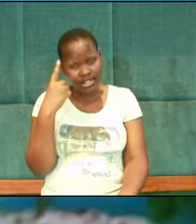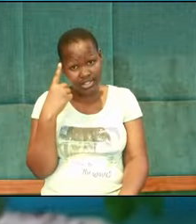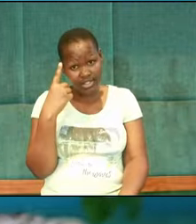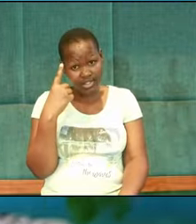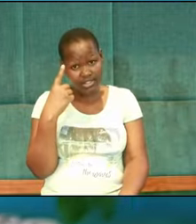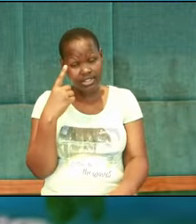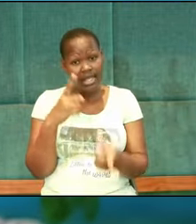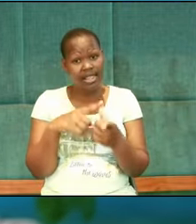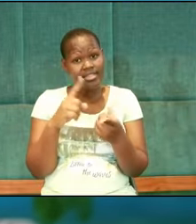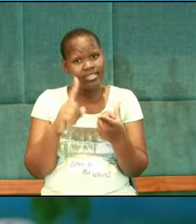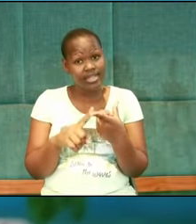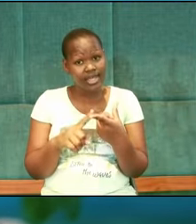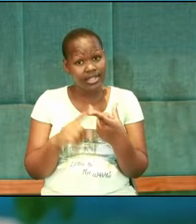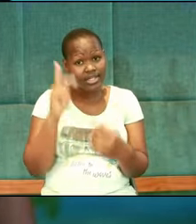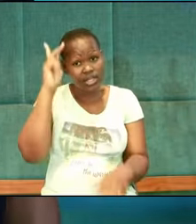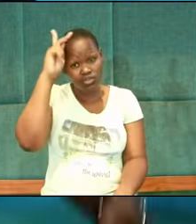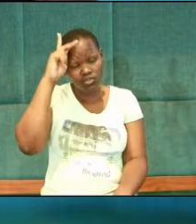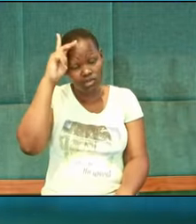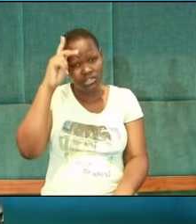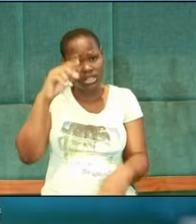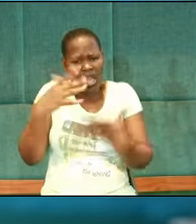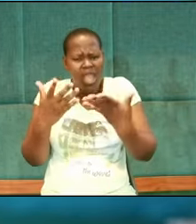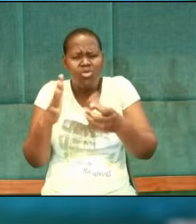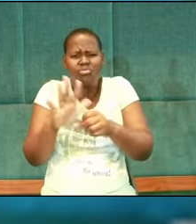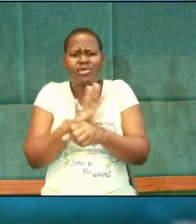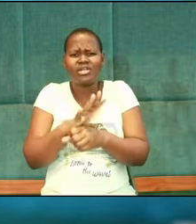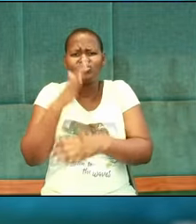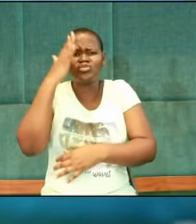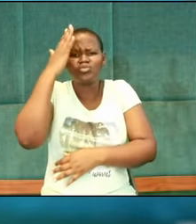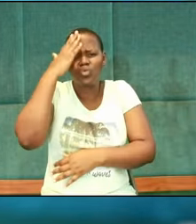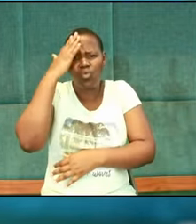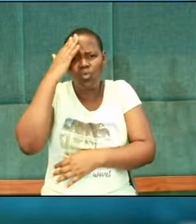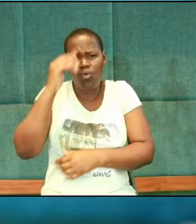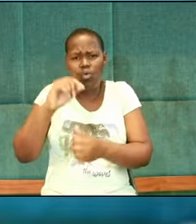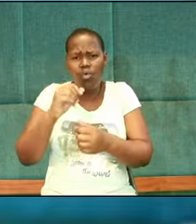How much do you know about the woman and the body?